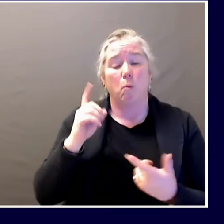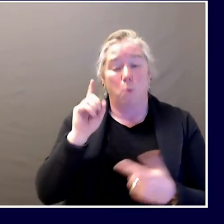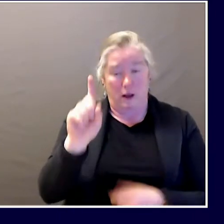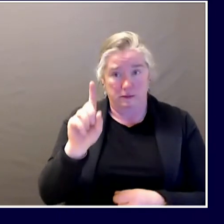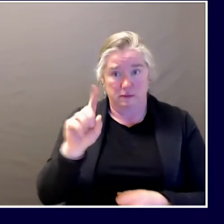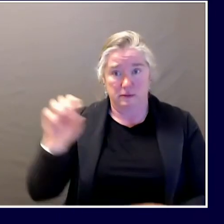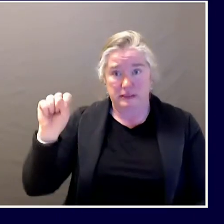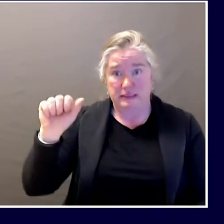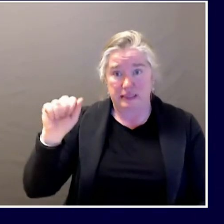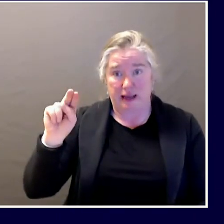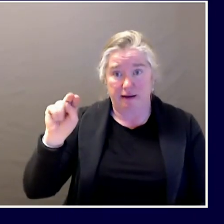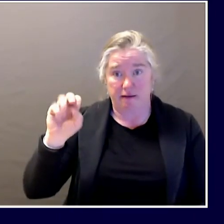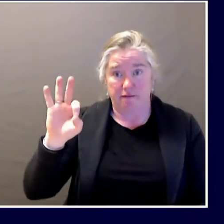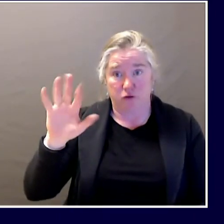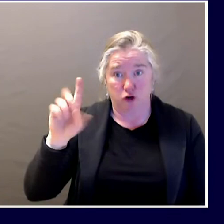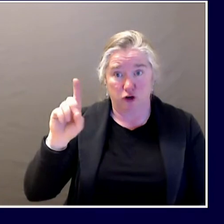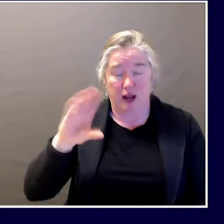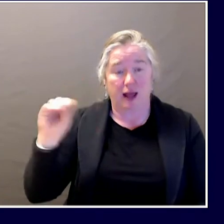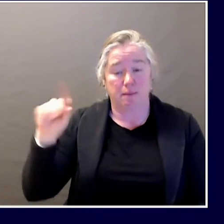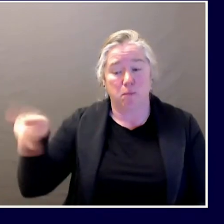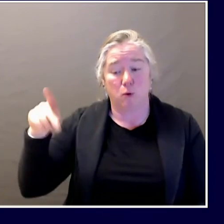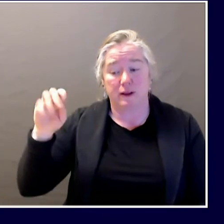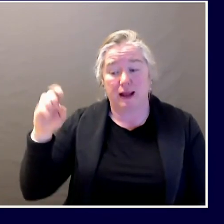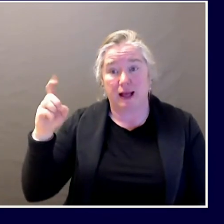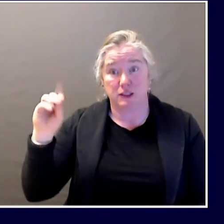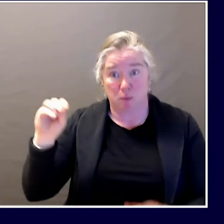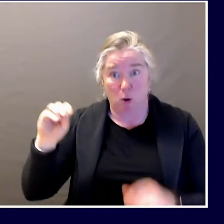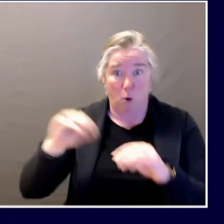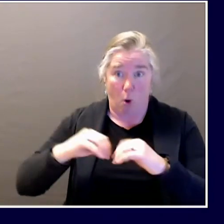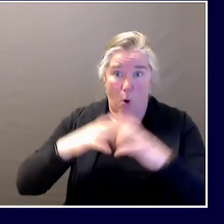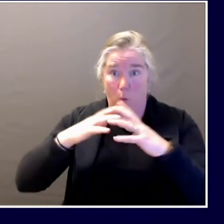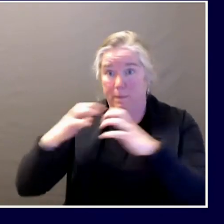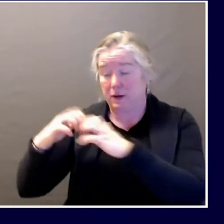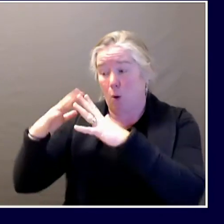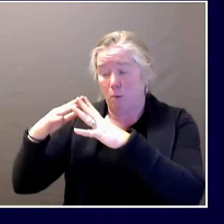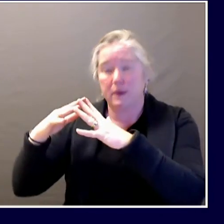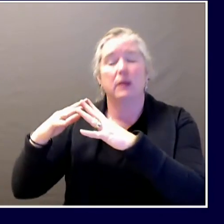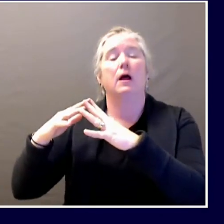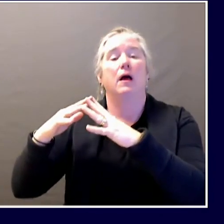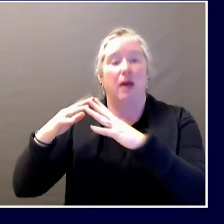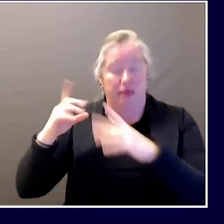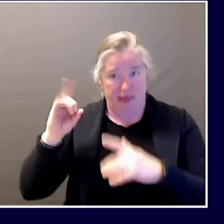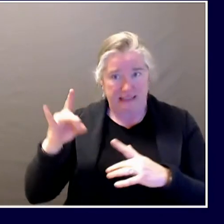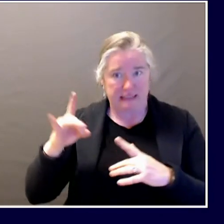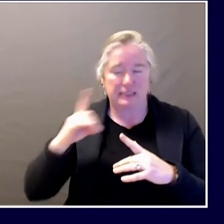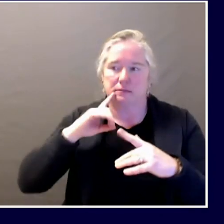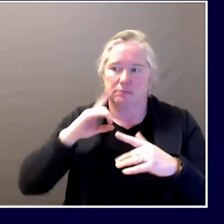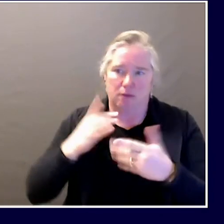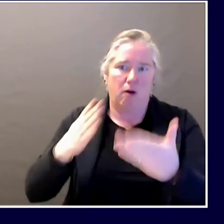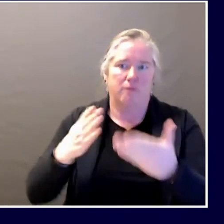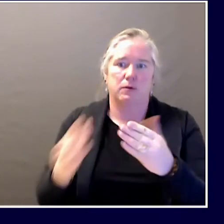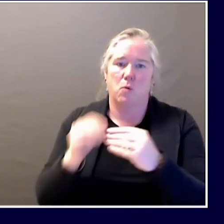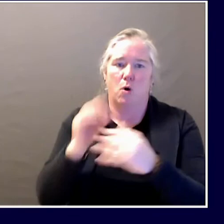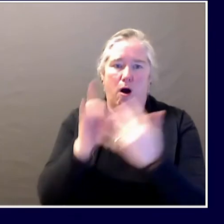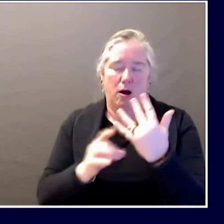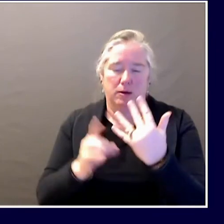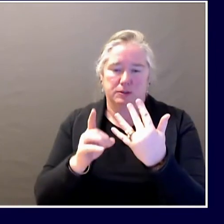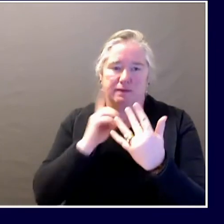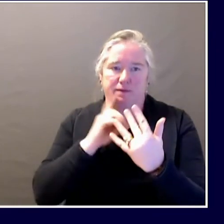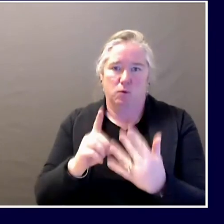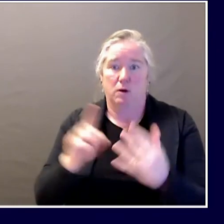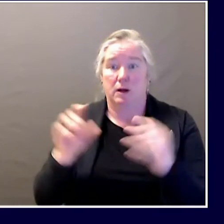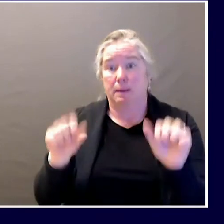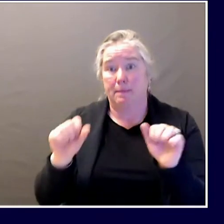in Sanford, the other at the Expo. Those brought a lot of capacity online. Here's what I mean by